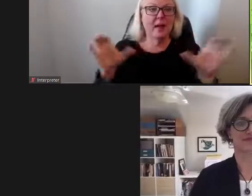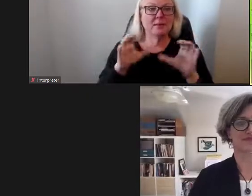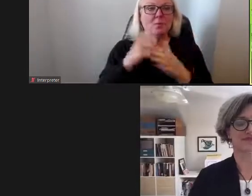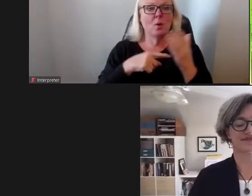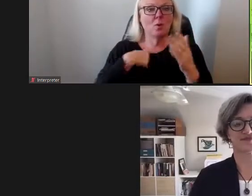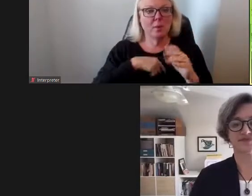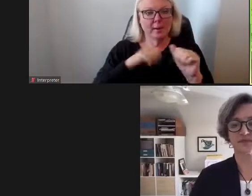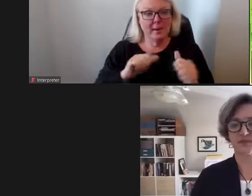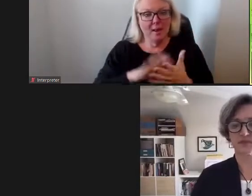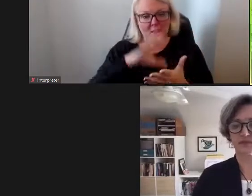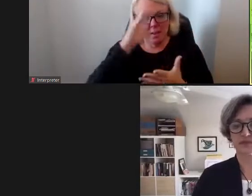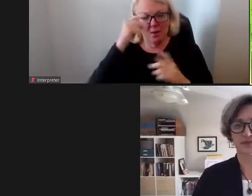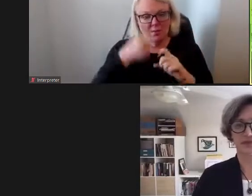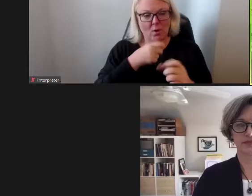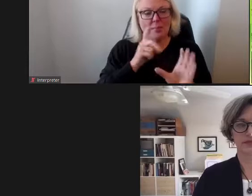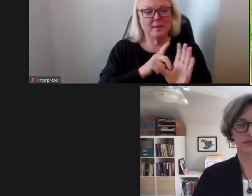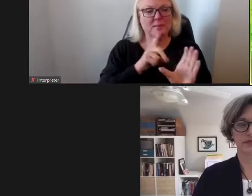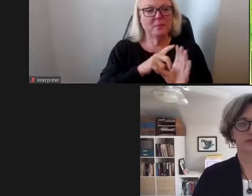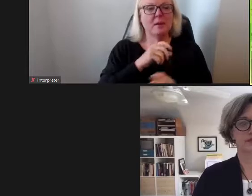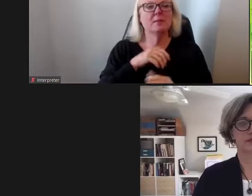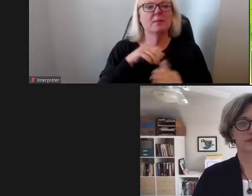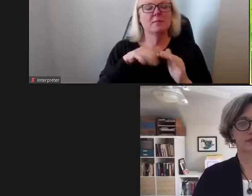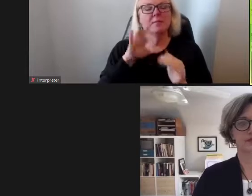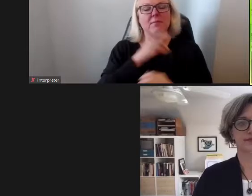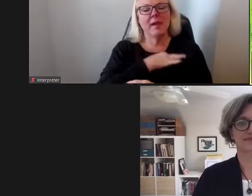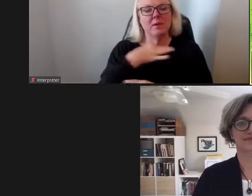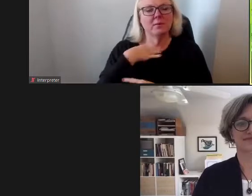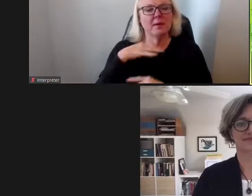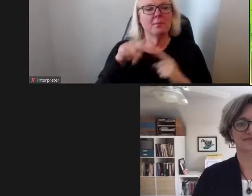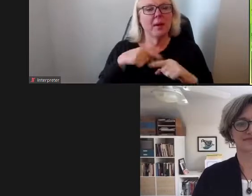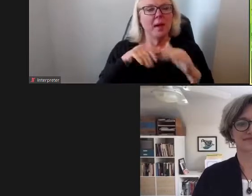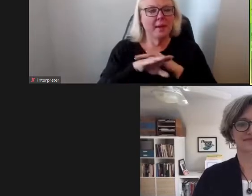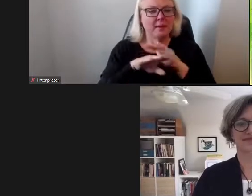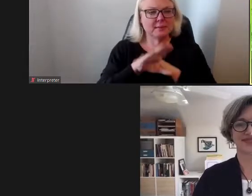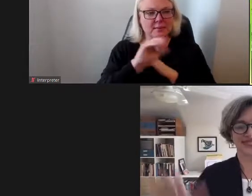Learn from Disabled Faculty About Access and Care.